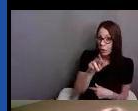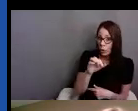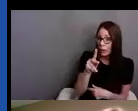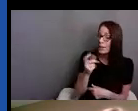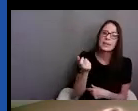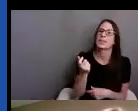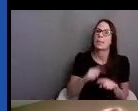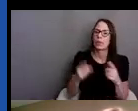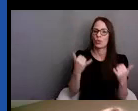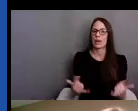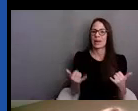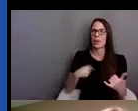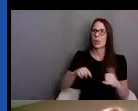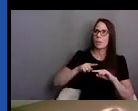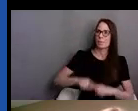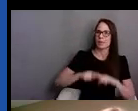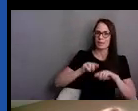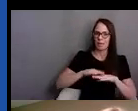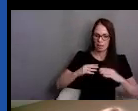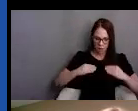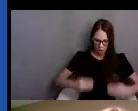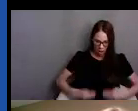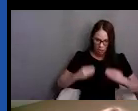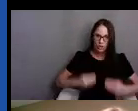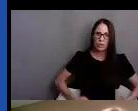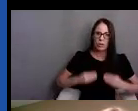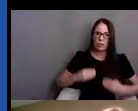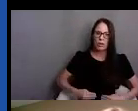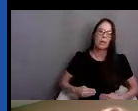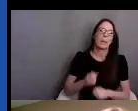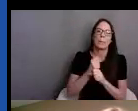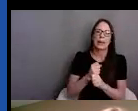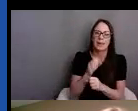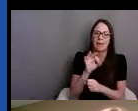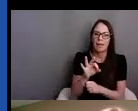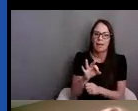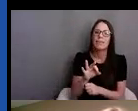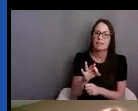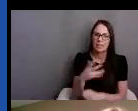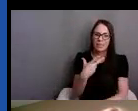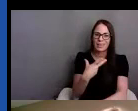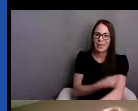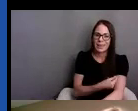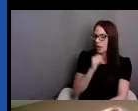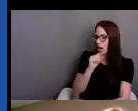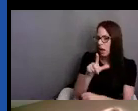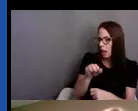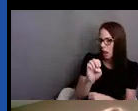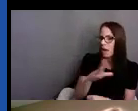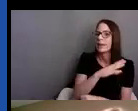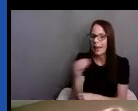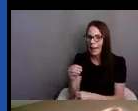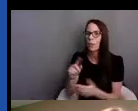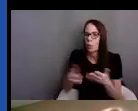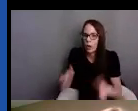base that on the biological mechanism of the vaccine and then what we know about the actual COVID infection. And so